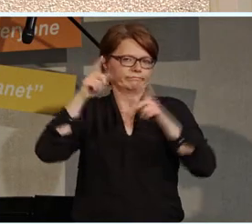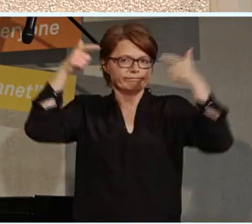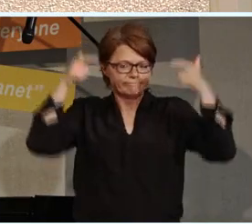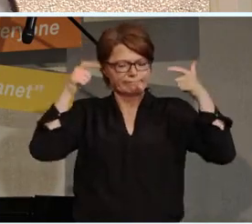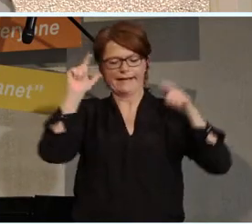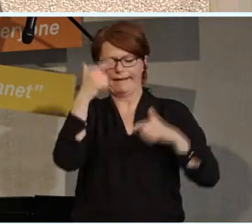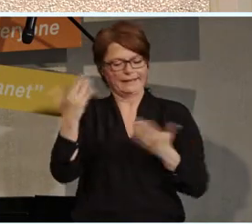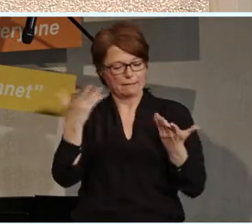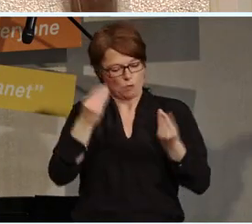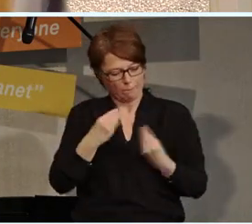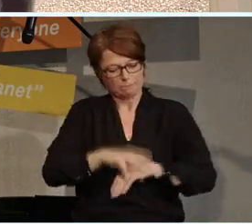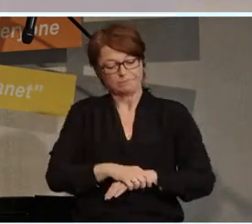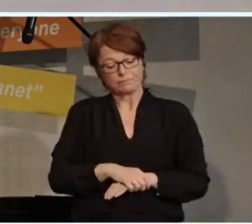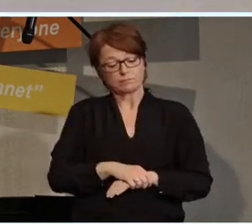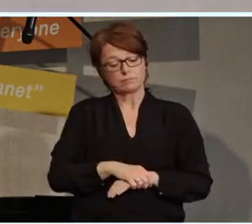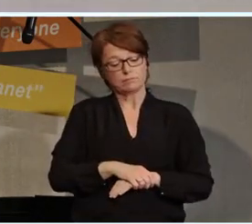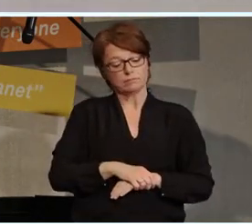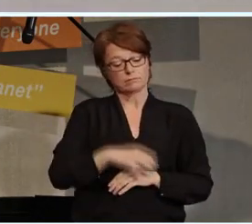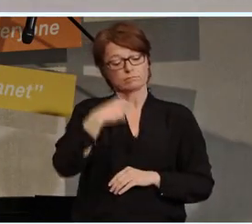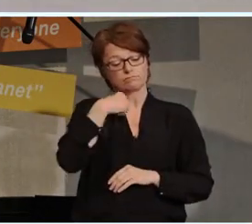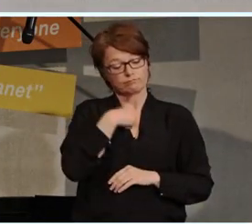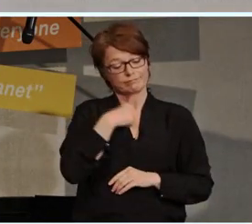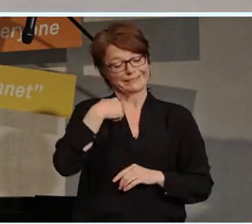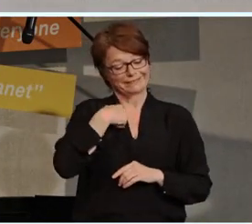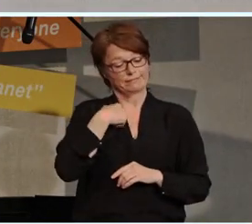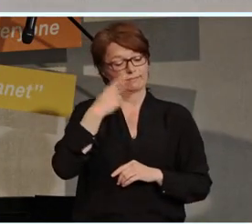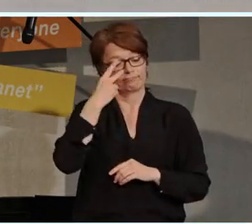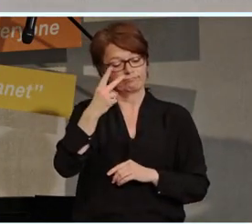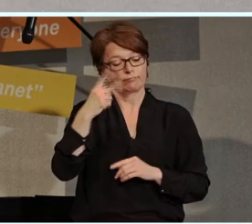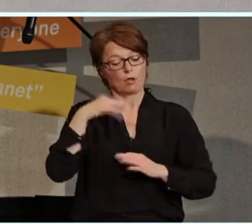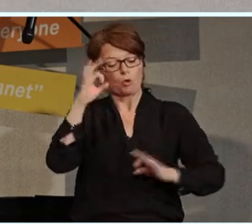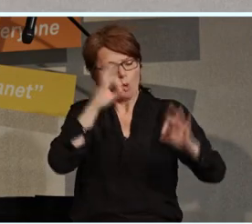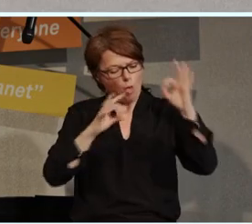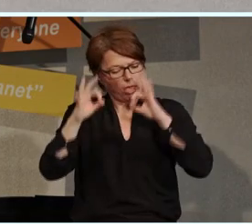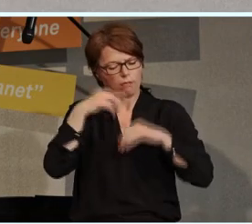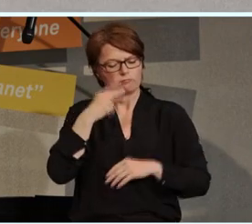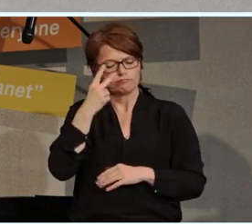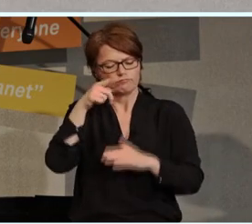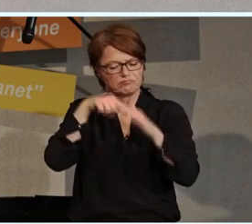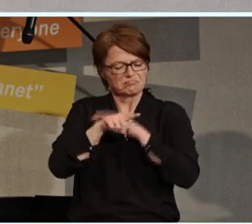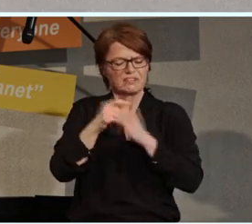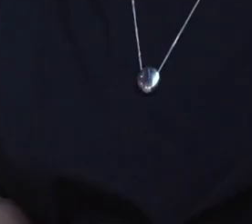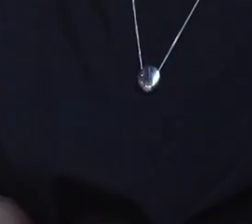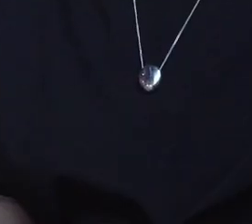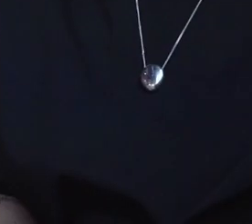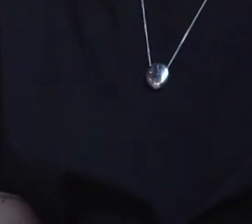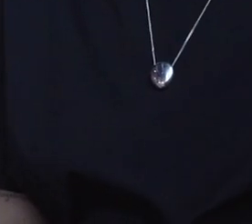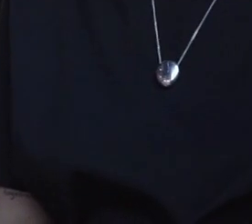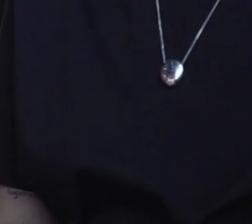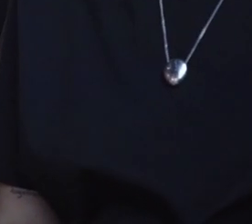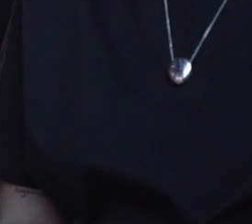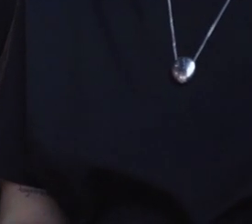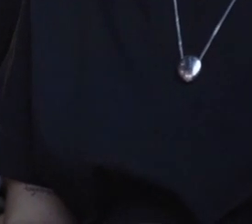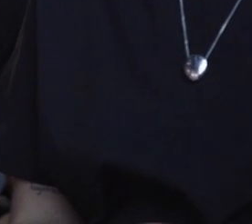corporate world, the only women that look like me are those ladies pushing that trolleys from toilet to